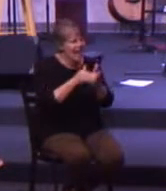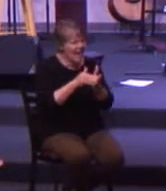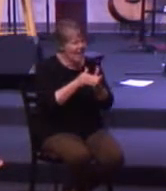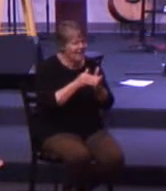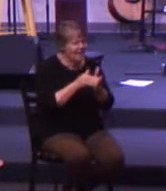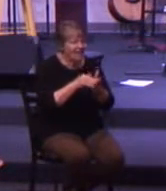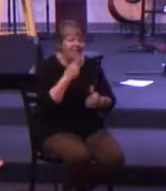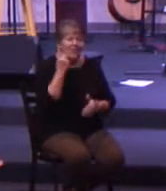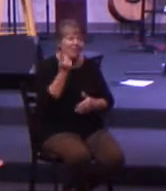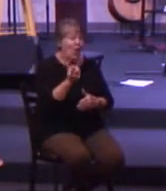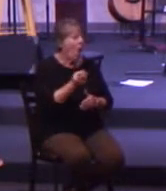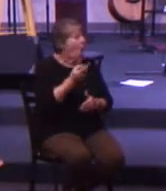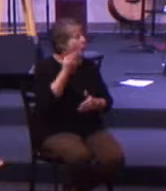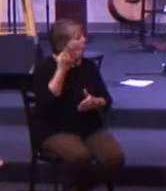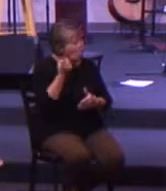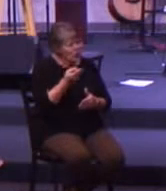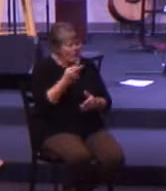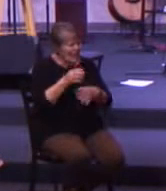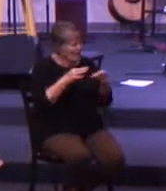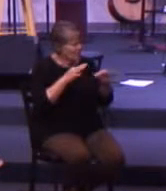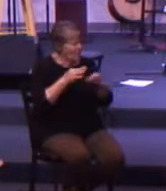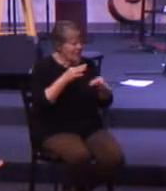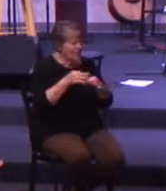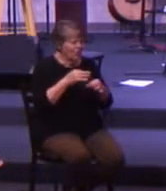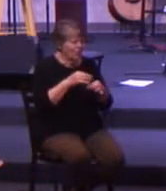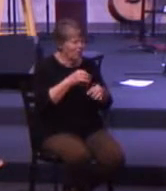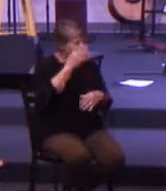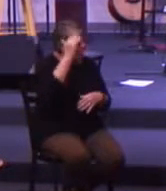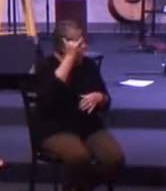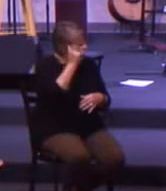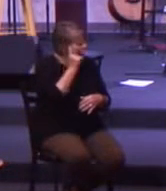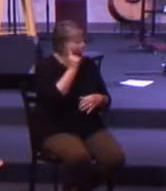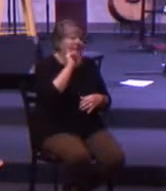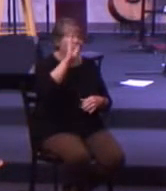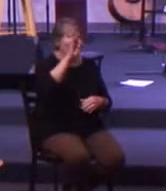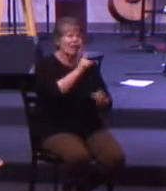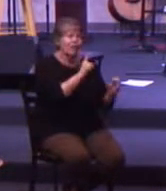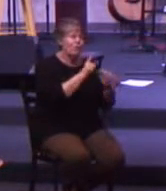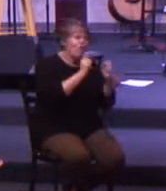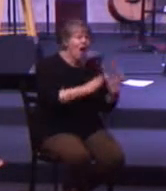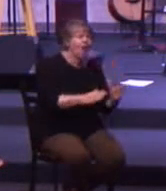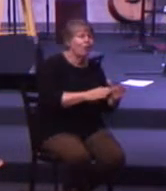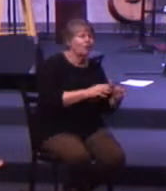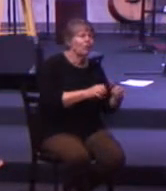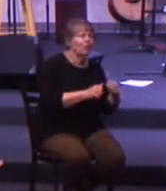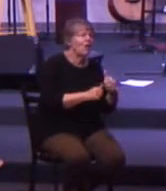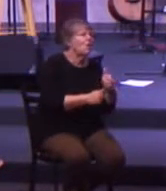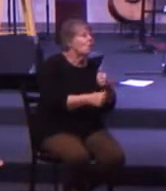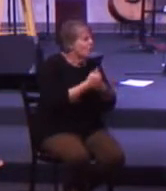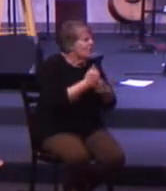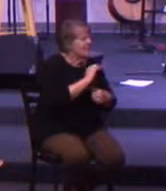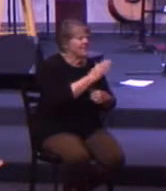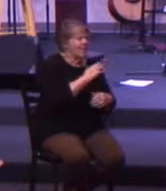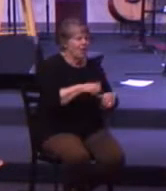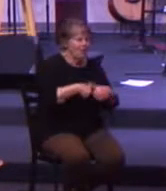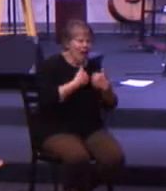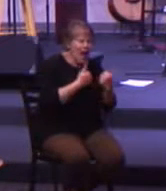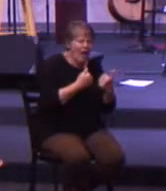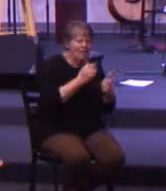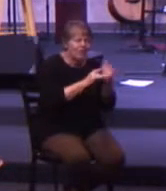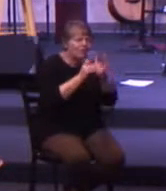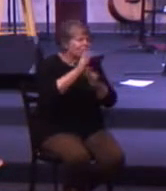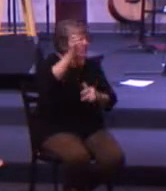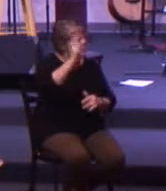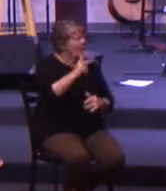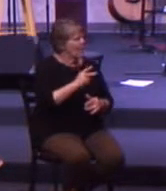that all of his followers risked so much to pass this story on generation after generation after generation. When he came back, Jesus said, I